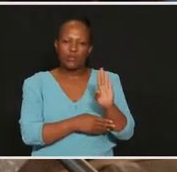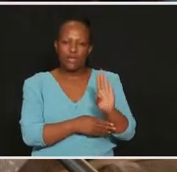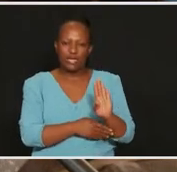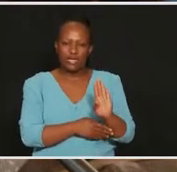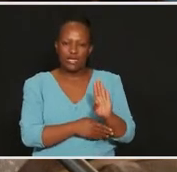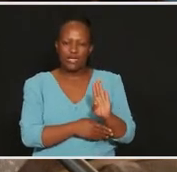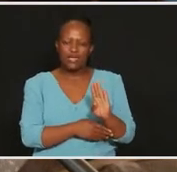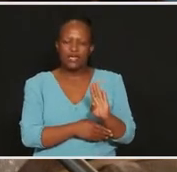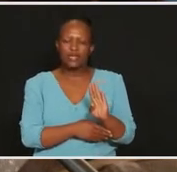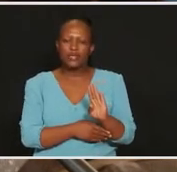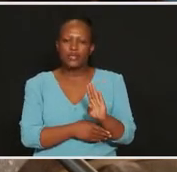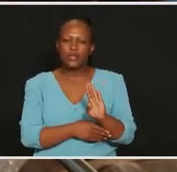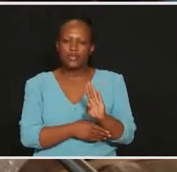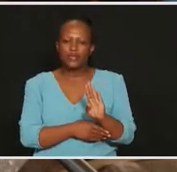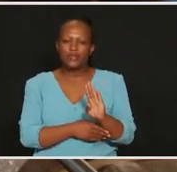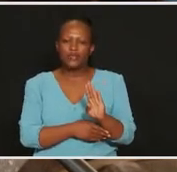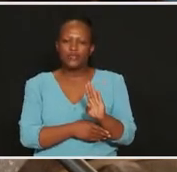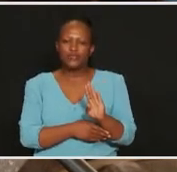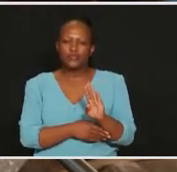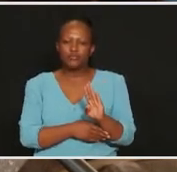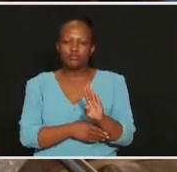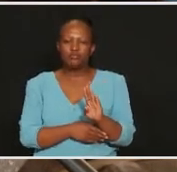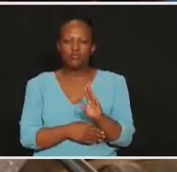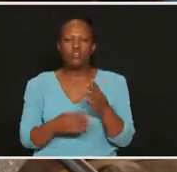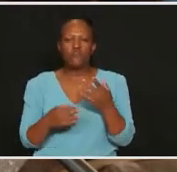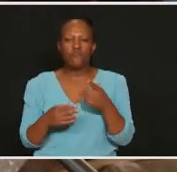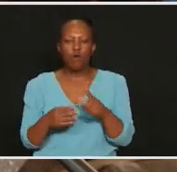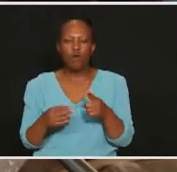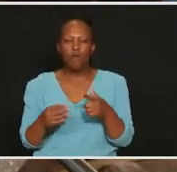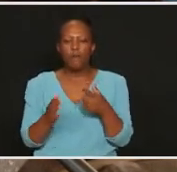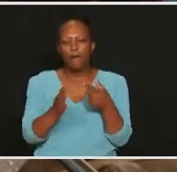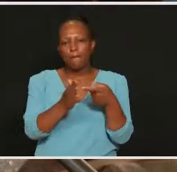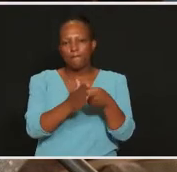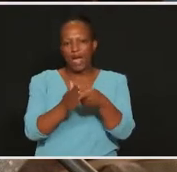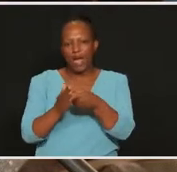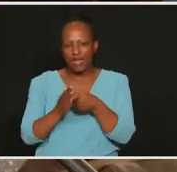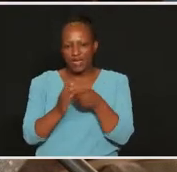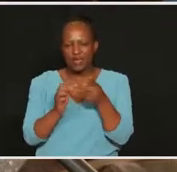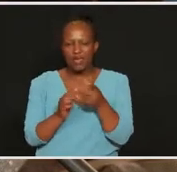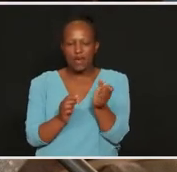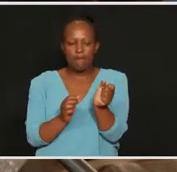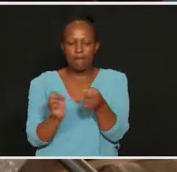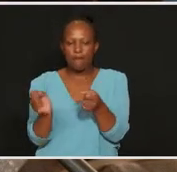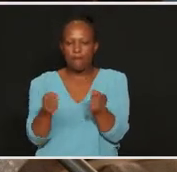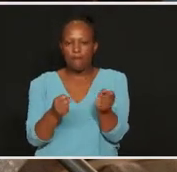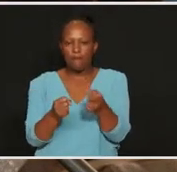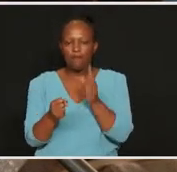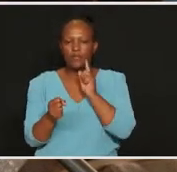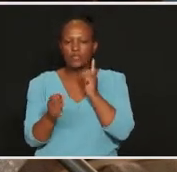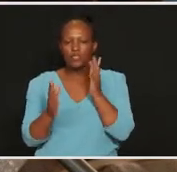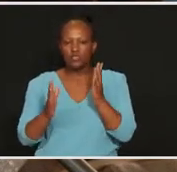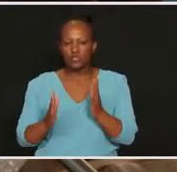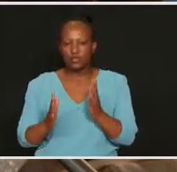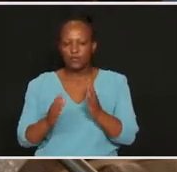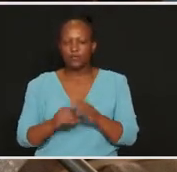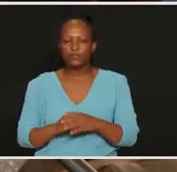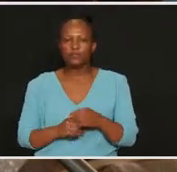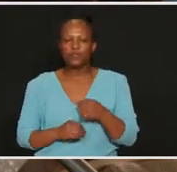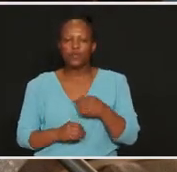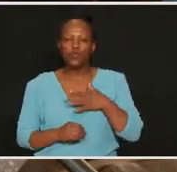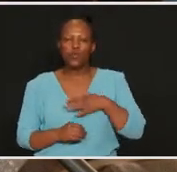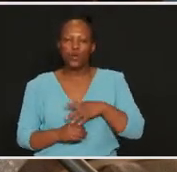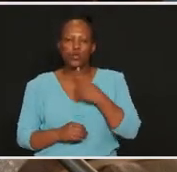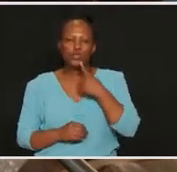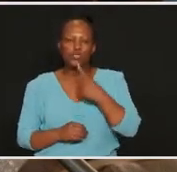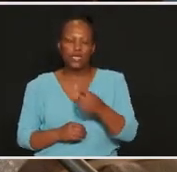mainly focusing on procurement and appointment of educators to say that